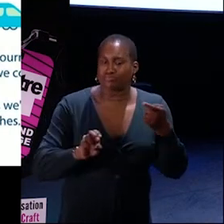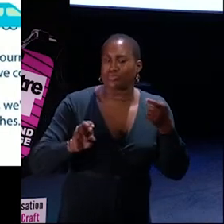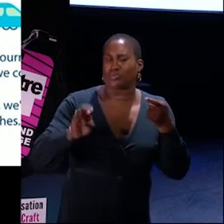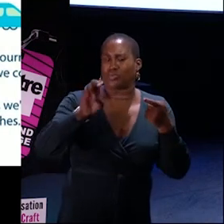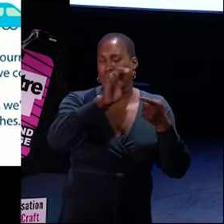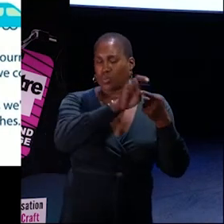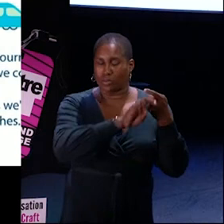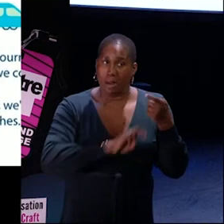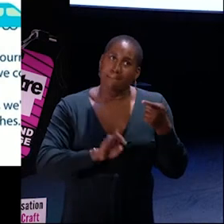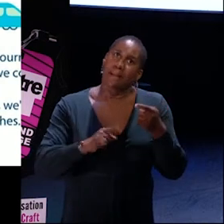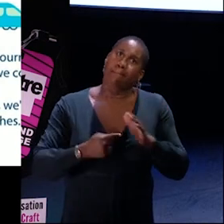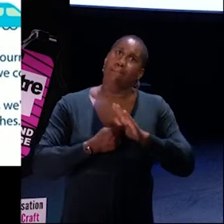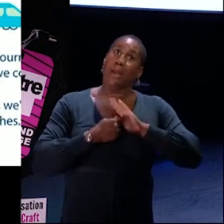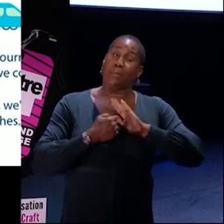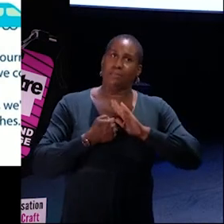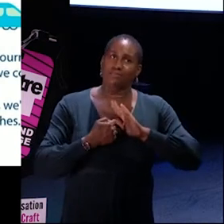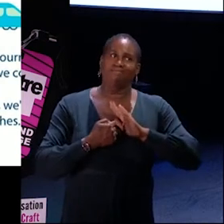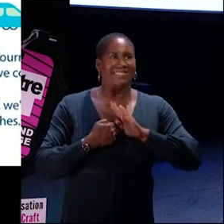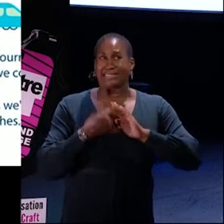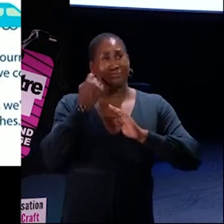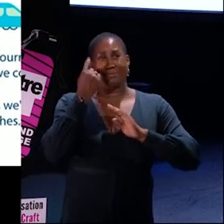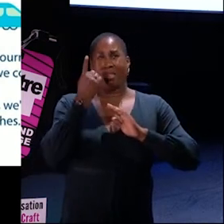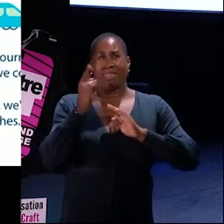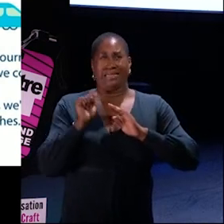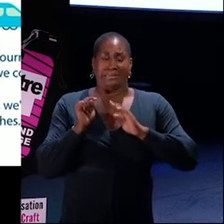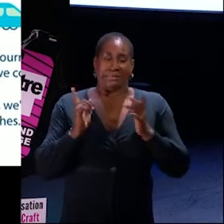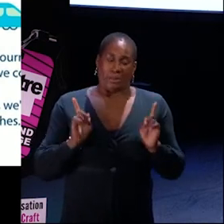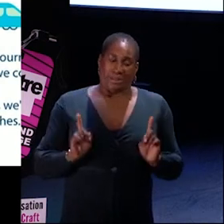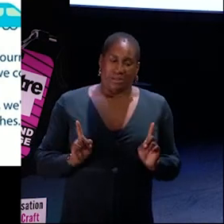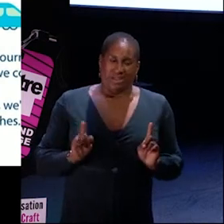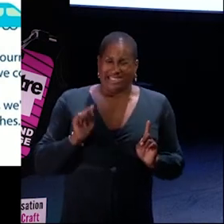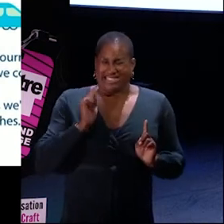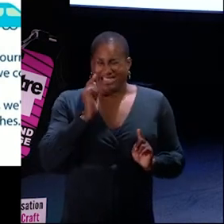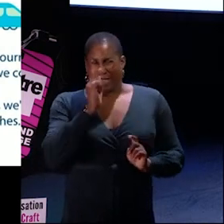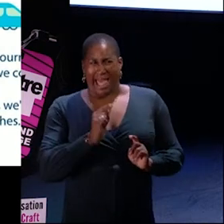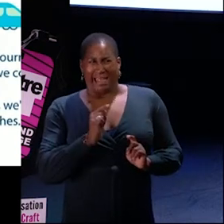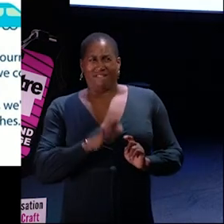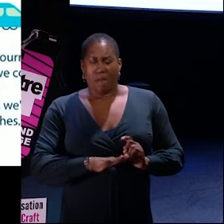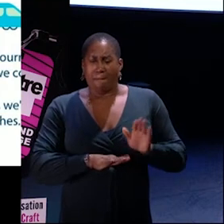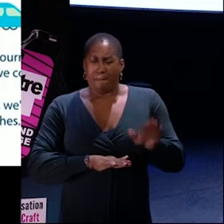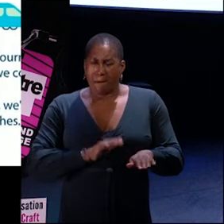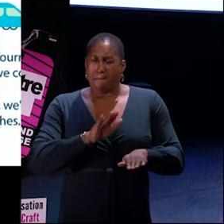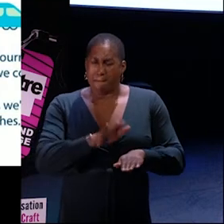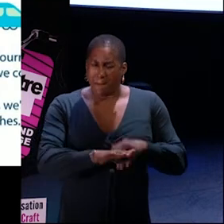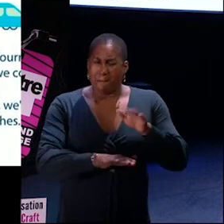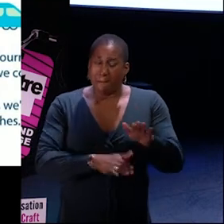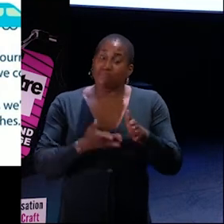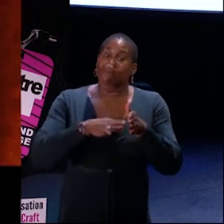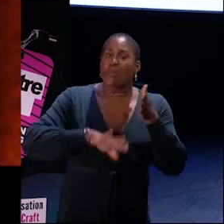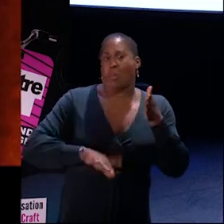hadn't necessarily clocked was going to be true when I started doing this work was just how much of that footprint for a touring company comes from